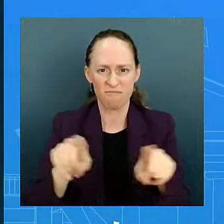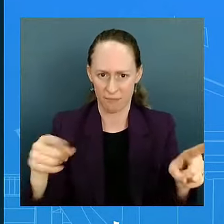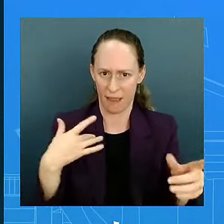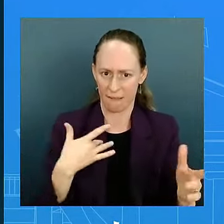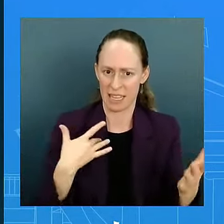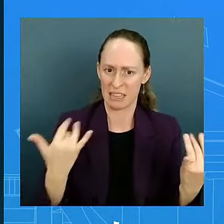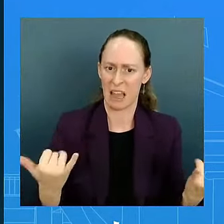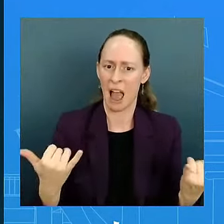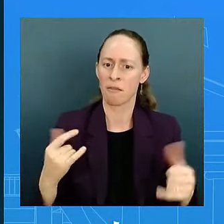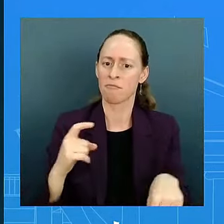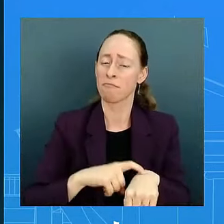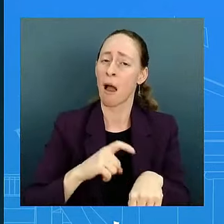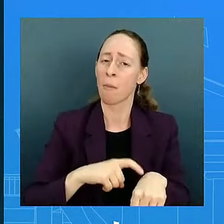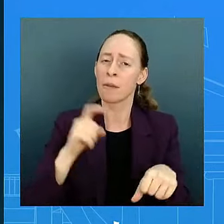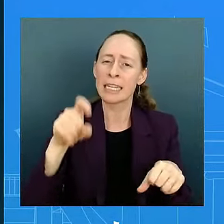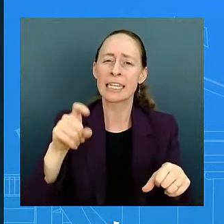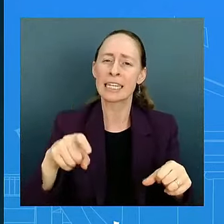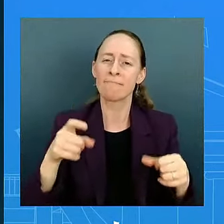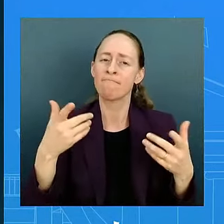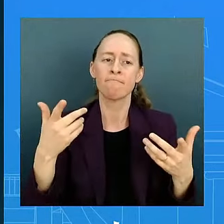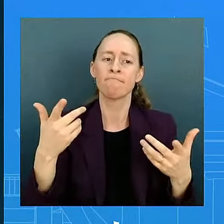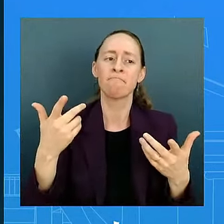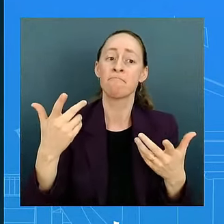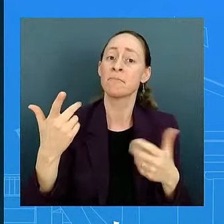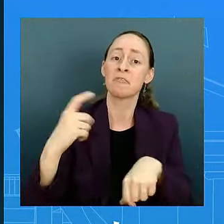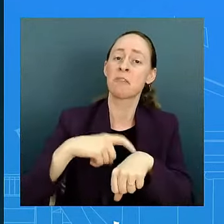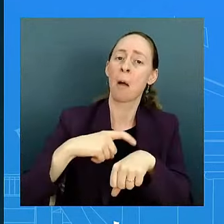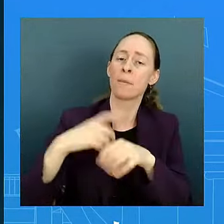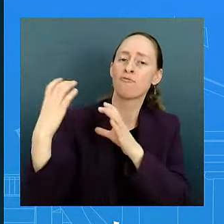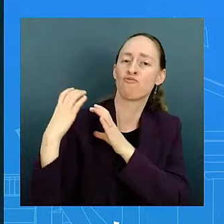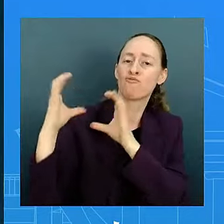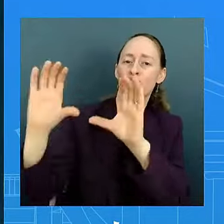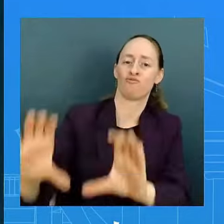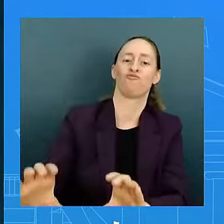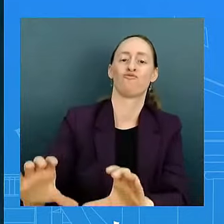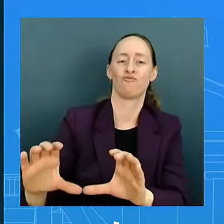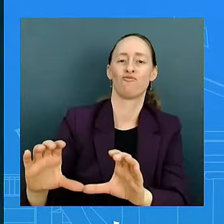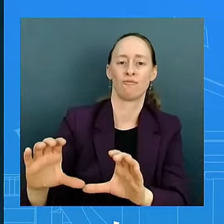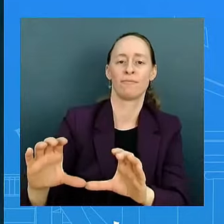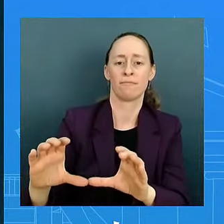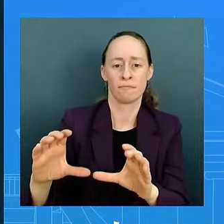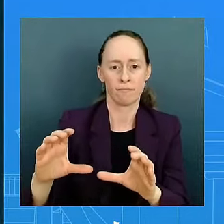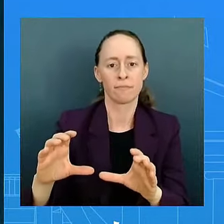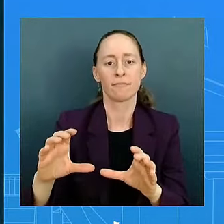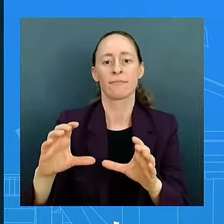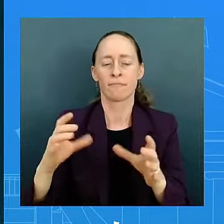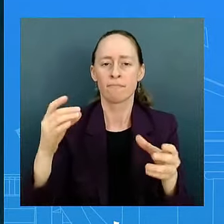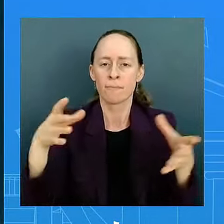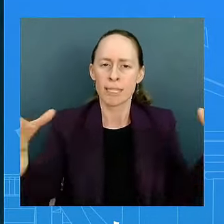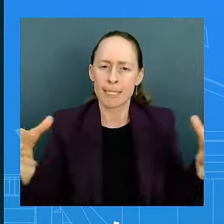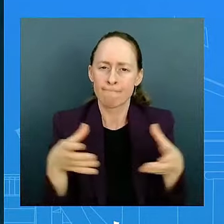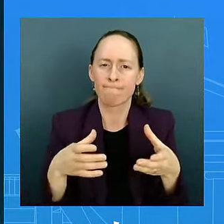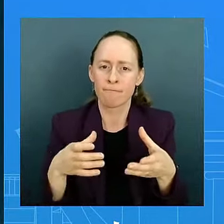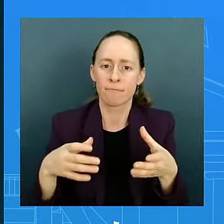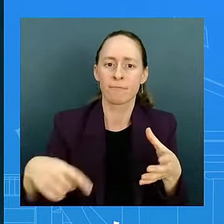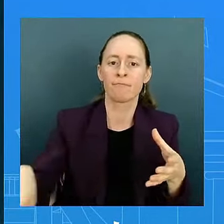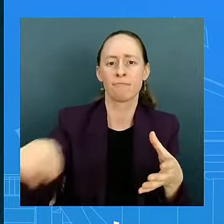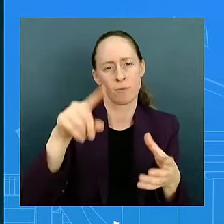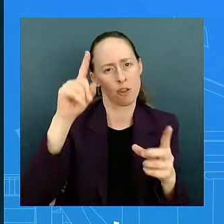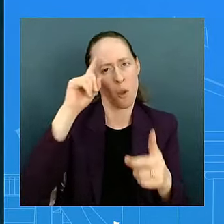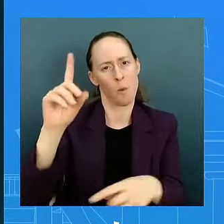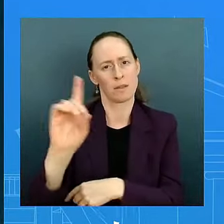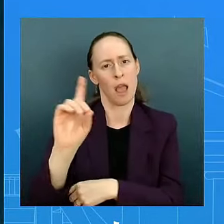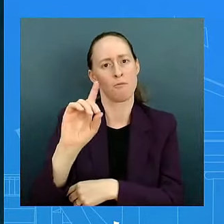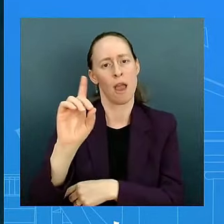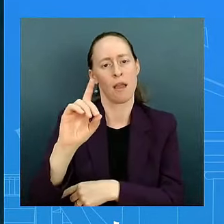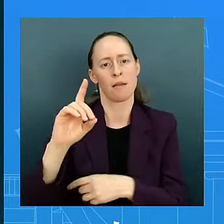would unify the party, the Democratic Party. And we saw that, to your point. So he's not surprised. That's